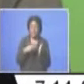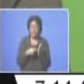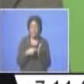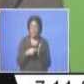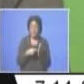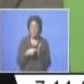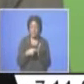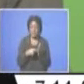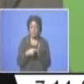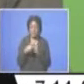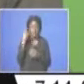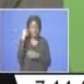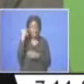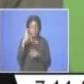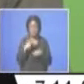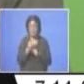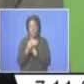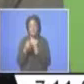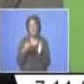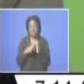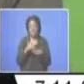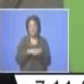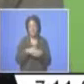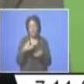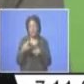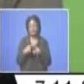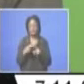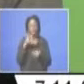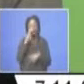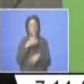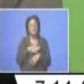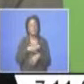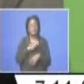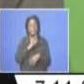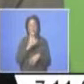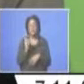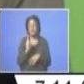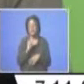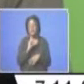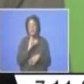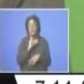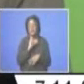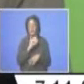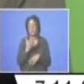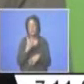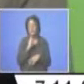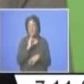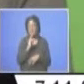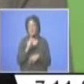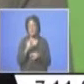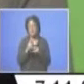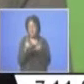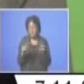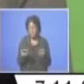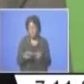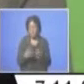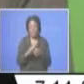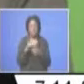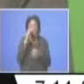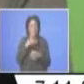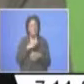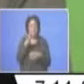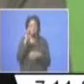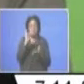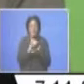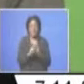women, because there's a position with women that needs to be restored, and